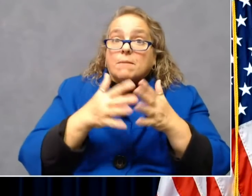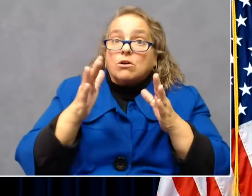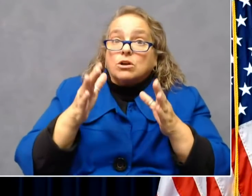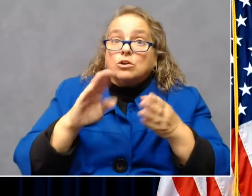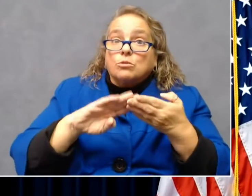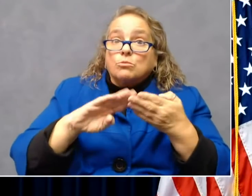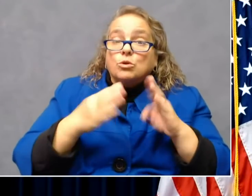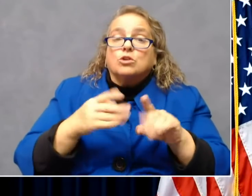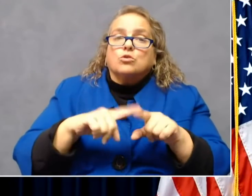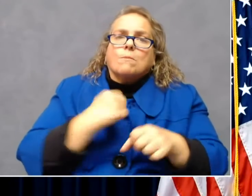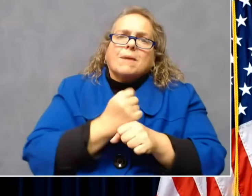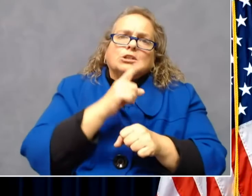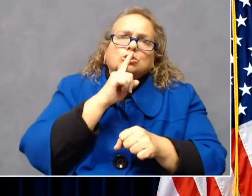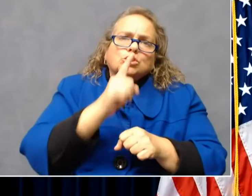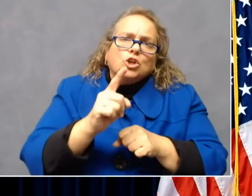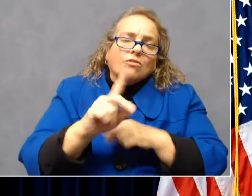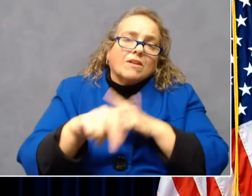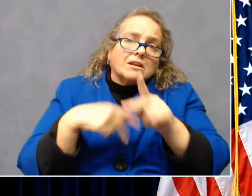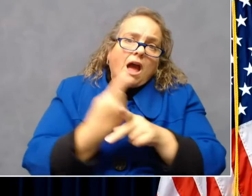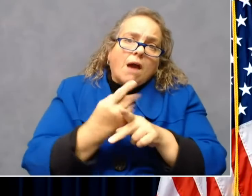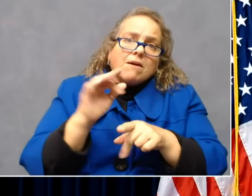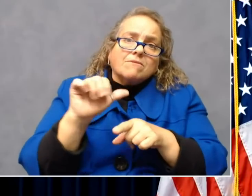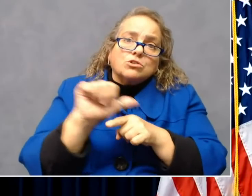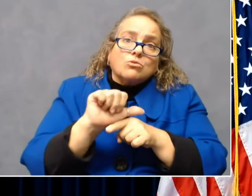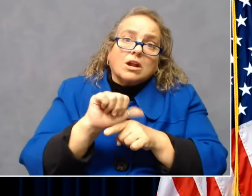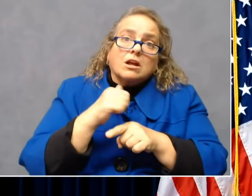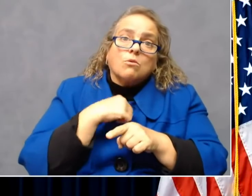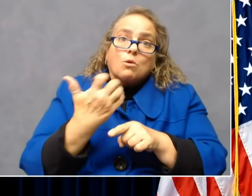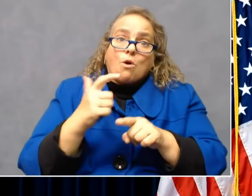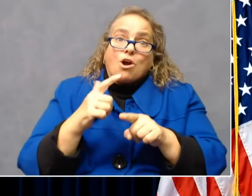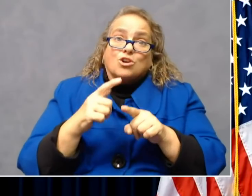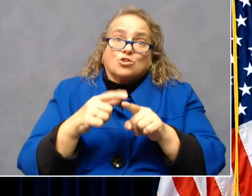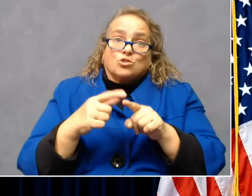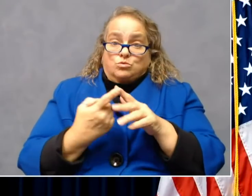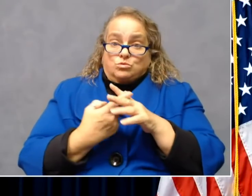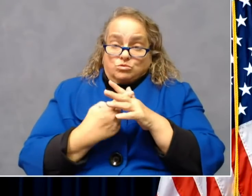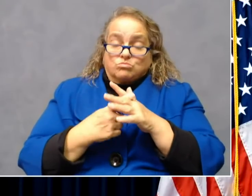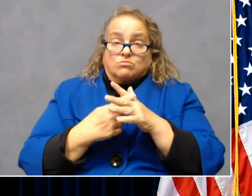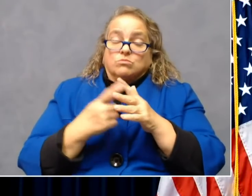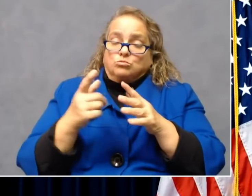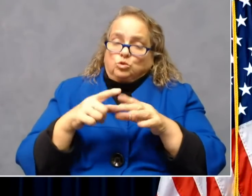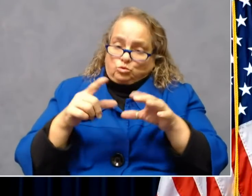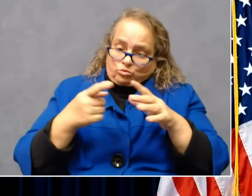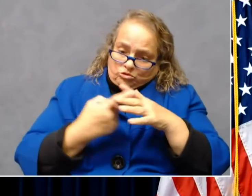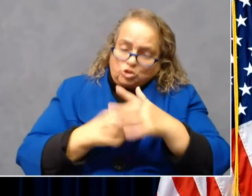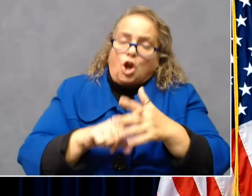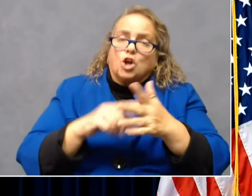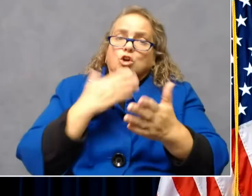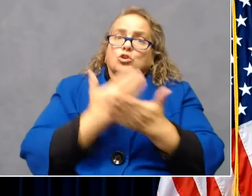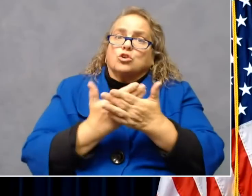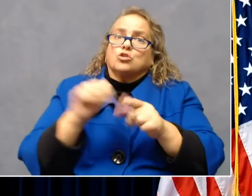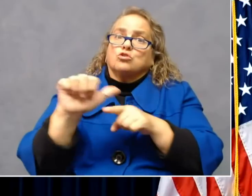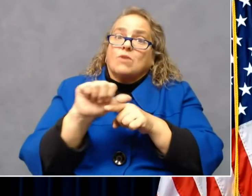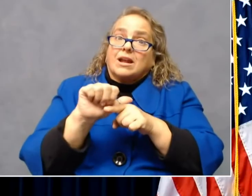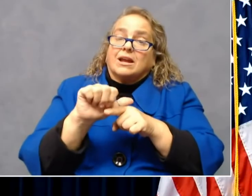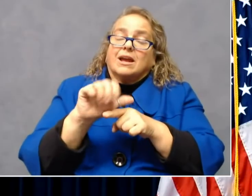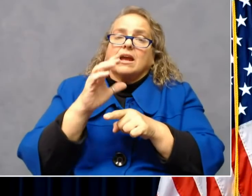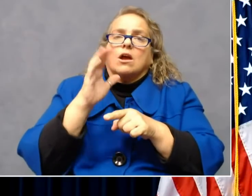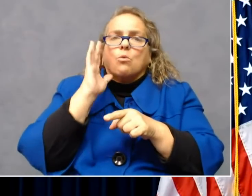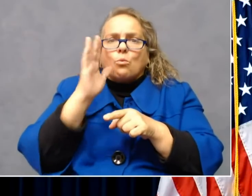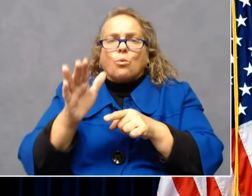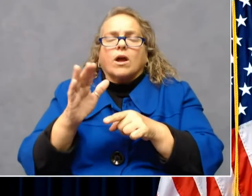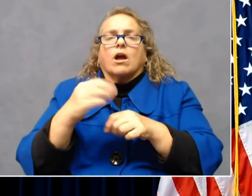types of training that we want to put in place are types that create the better type of understanding and